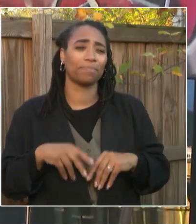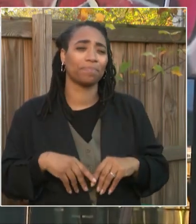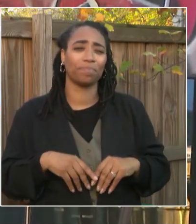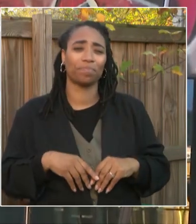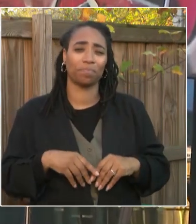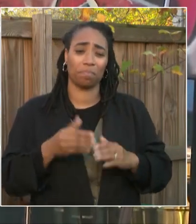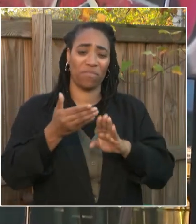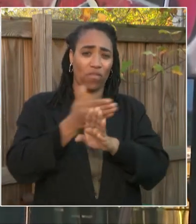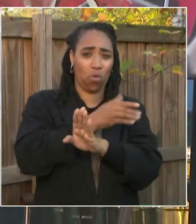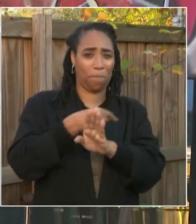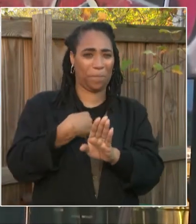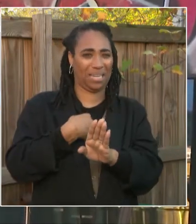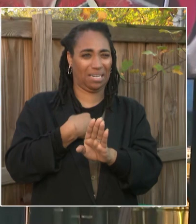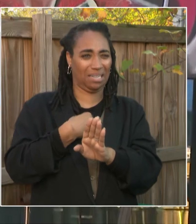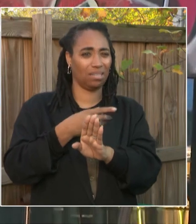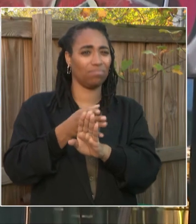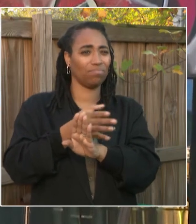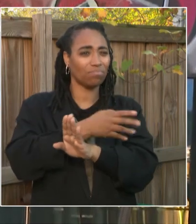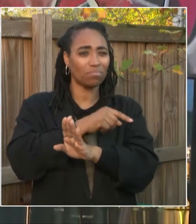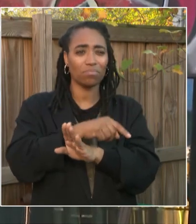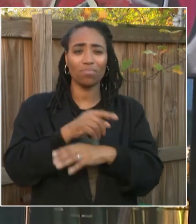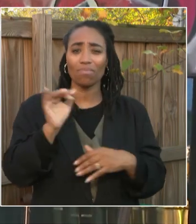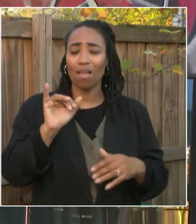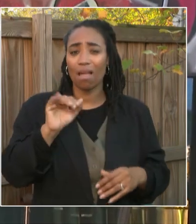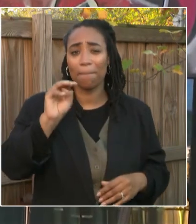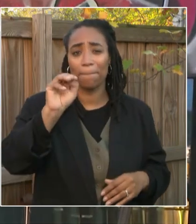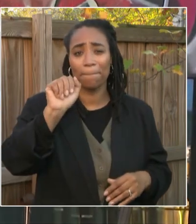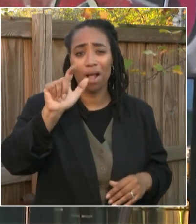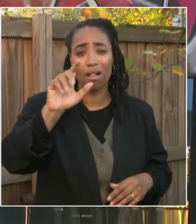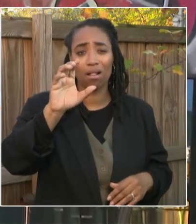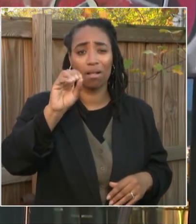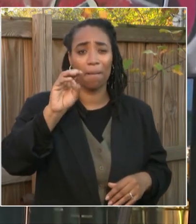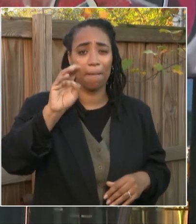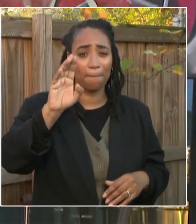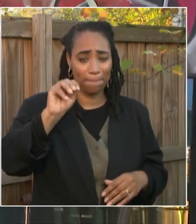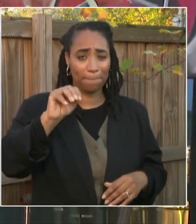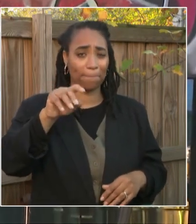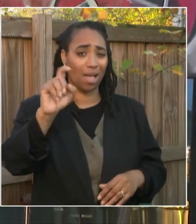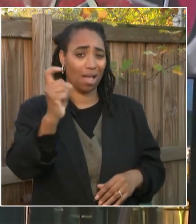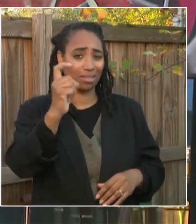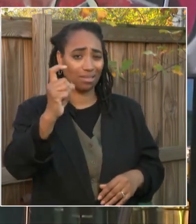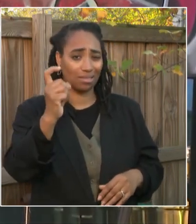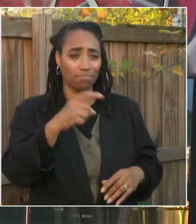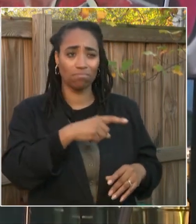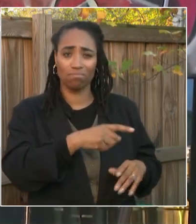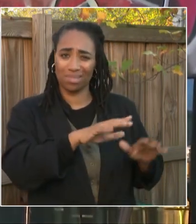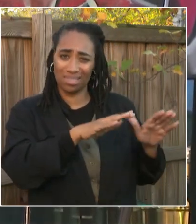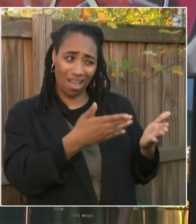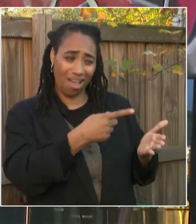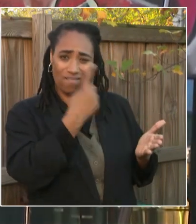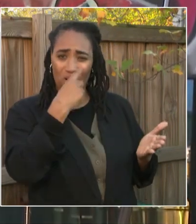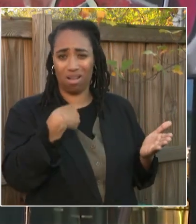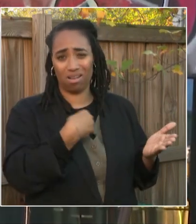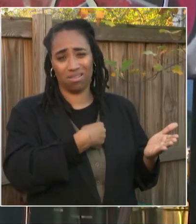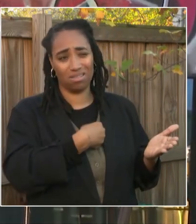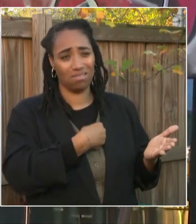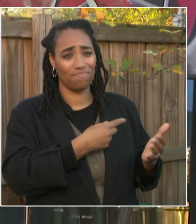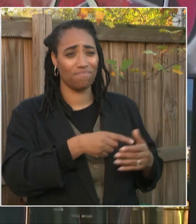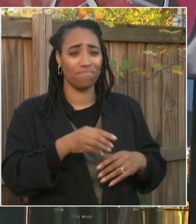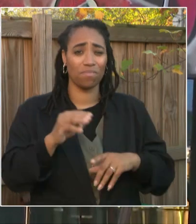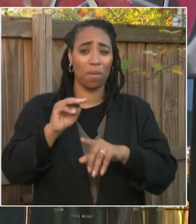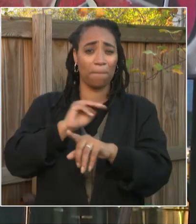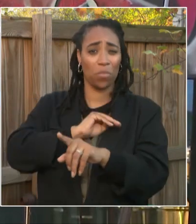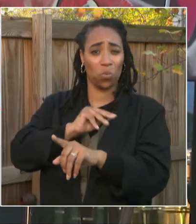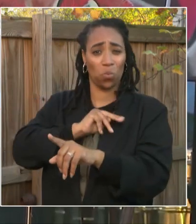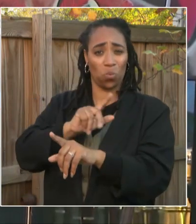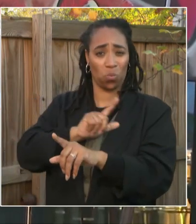X, who had to die for us. People like Martin Luther King, Amelia Boyden Robinson, Annie Lee Cooper, and a lot